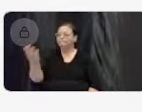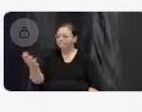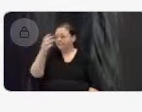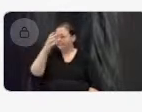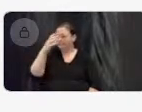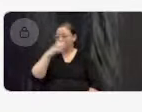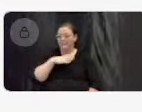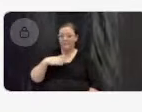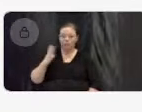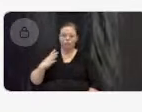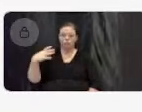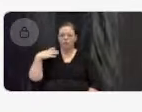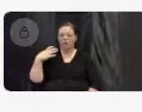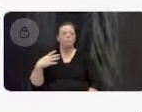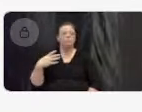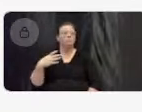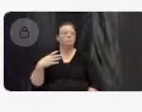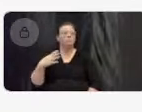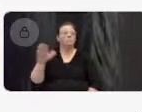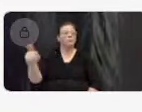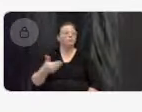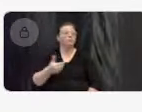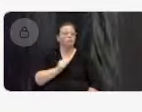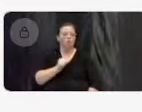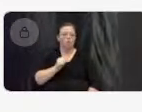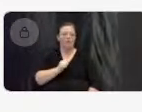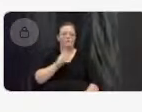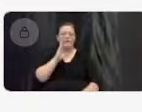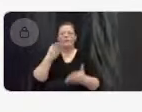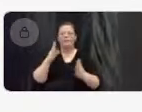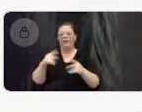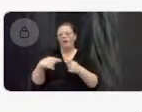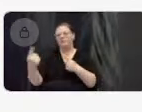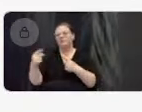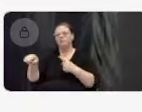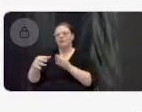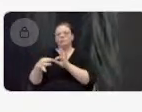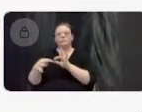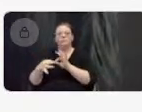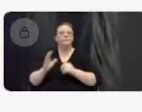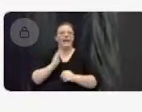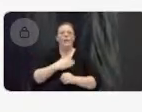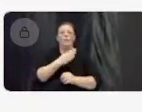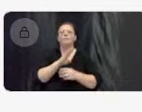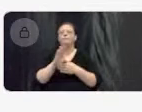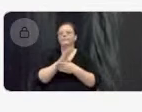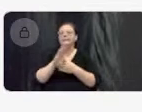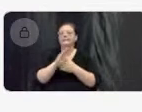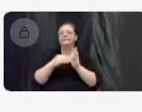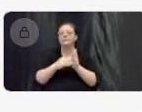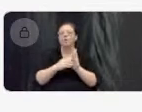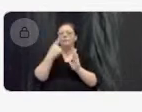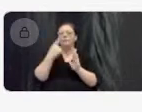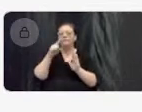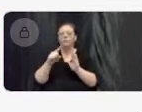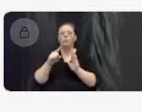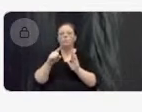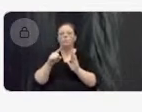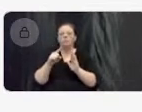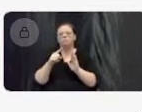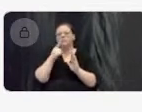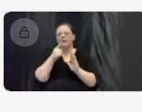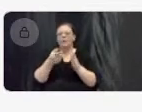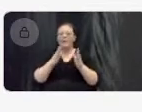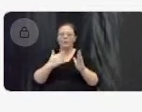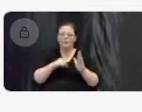just introduce ourselves real quick and then we'll let opposition speak. Our business, Mindful Properties, was born out of a tragic situation that led us to want to